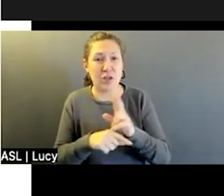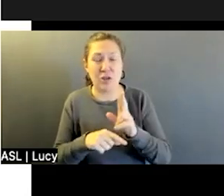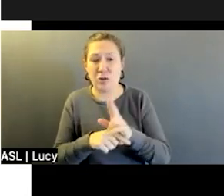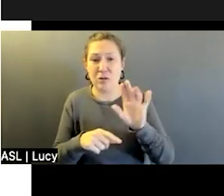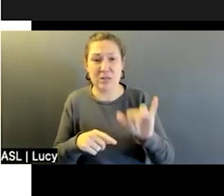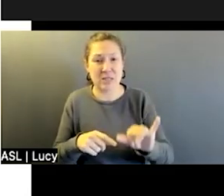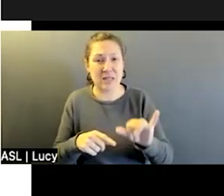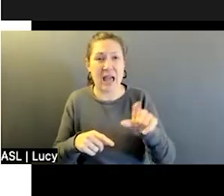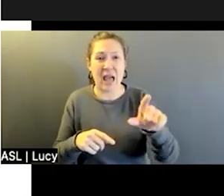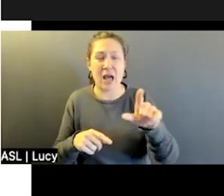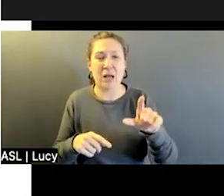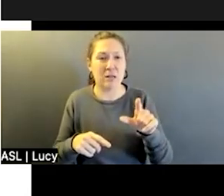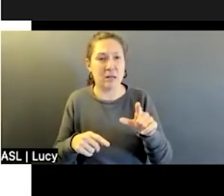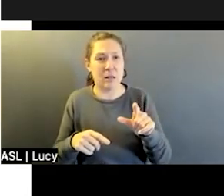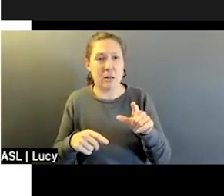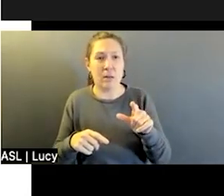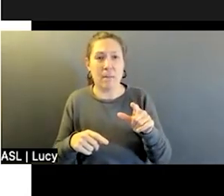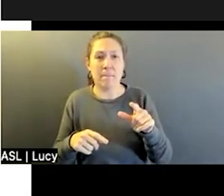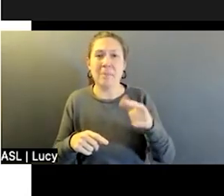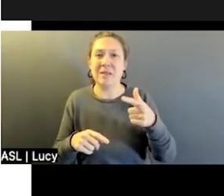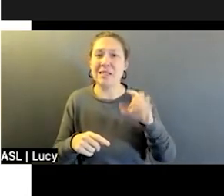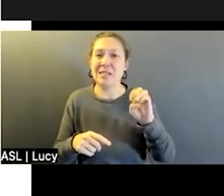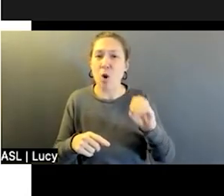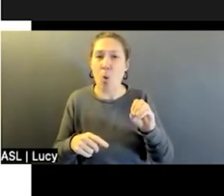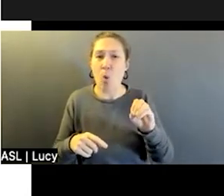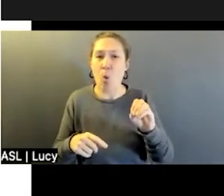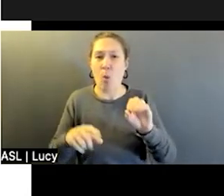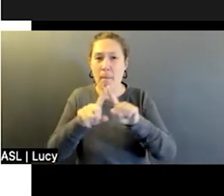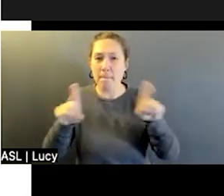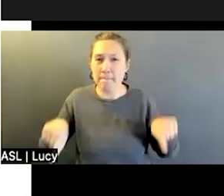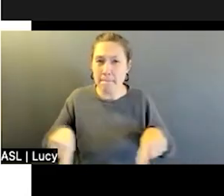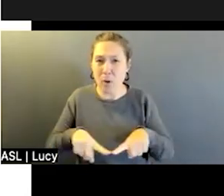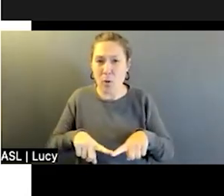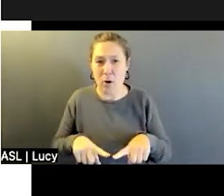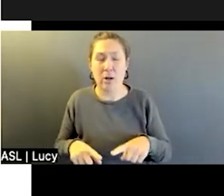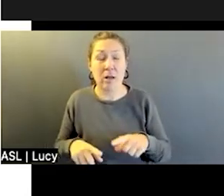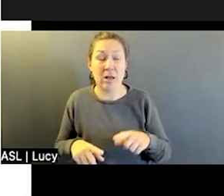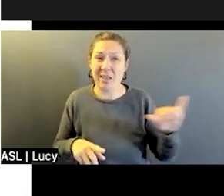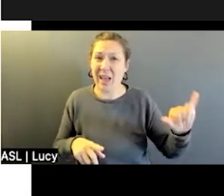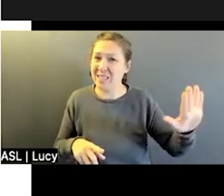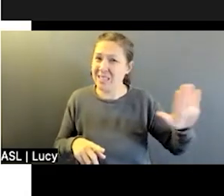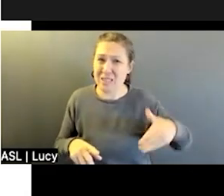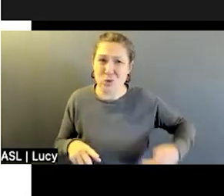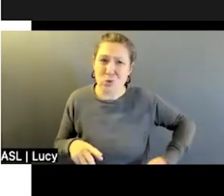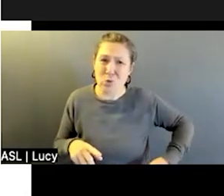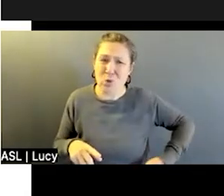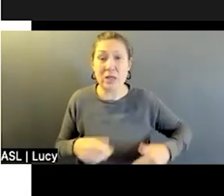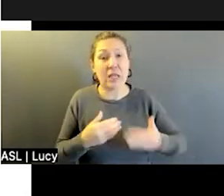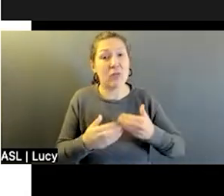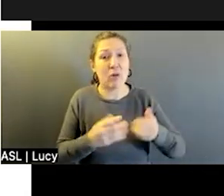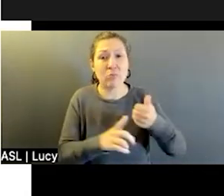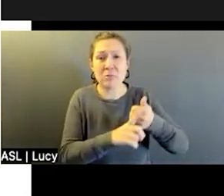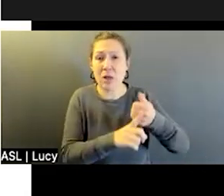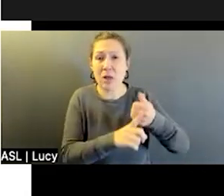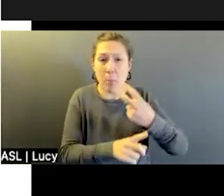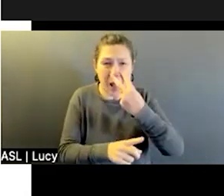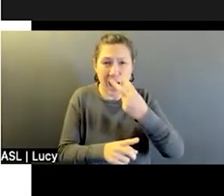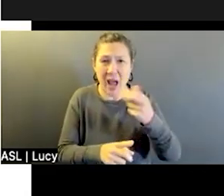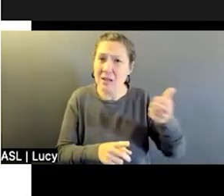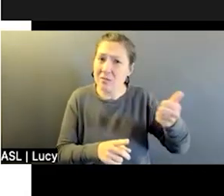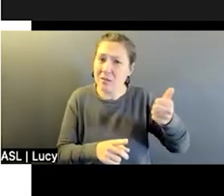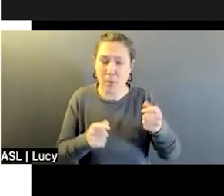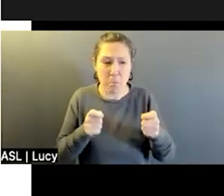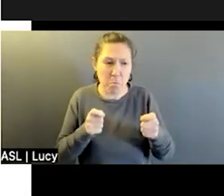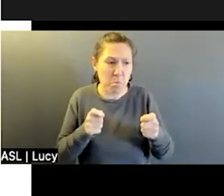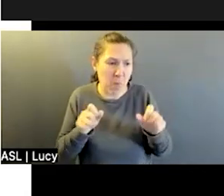another instrument descending from his intuition. You see that despite being blind, he managed, and I